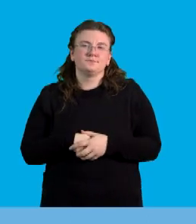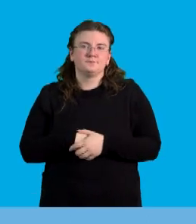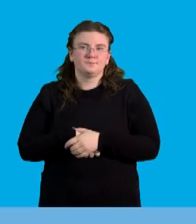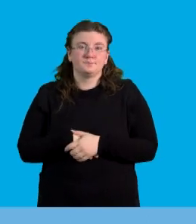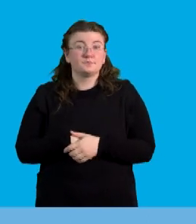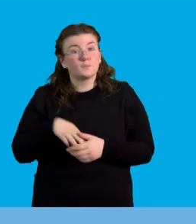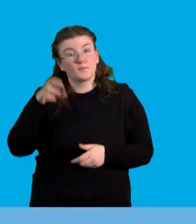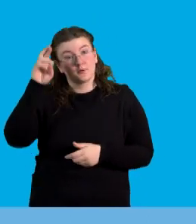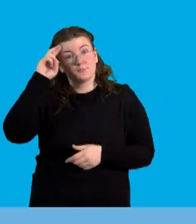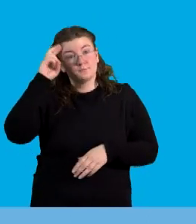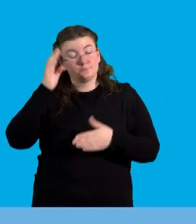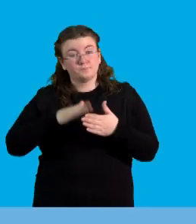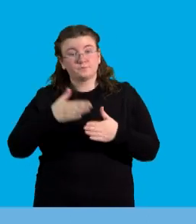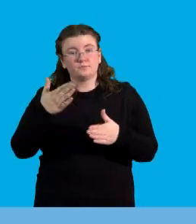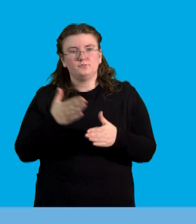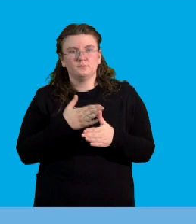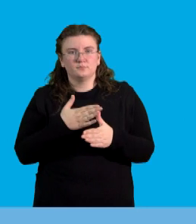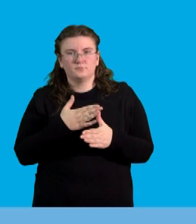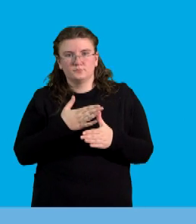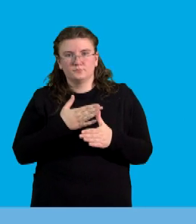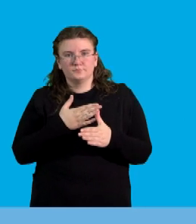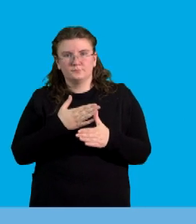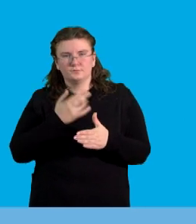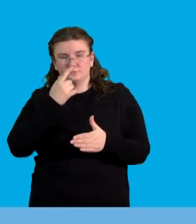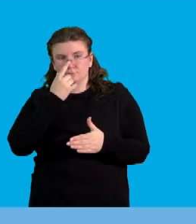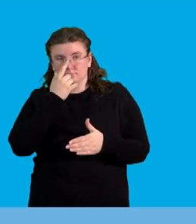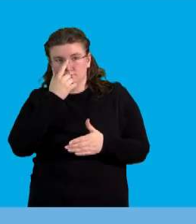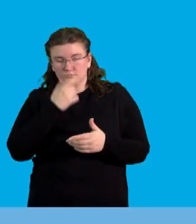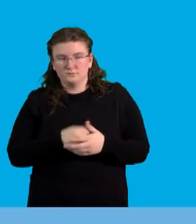Remember, the reason why it glows is